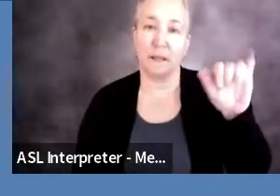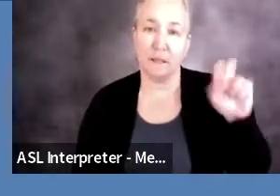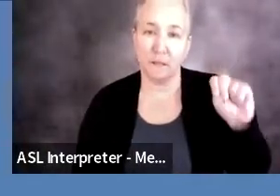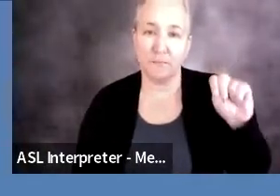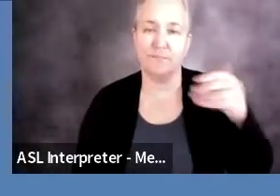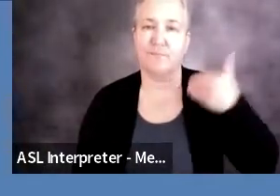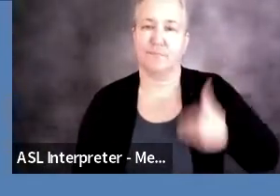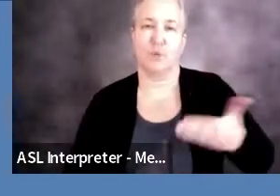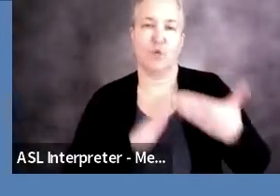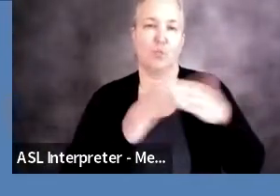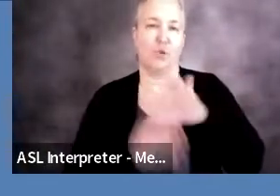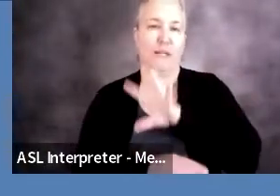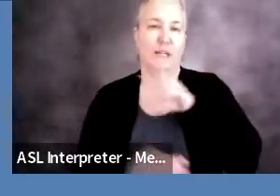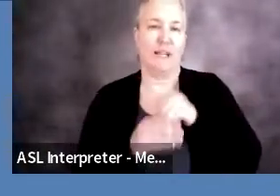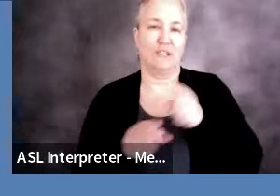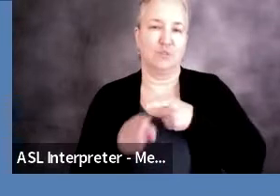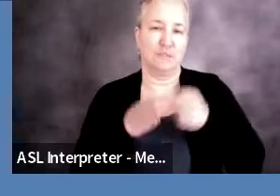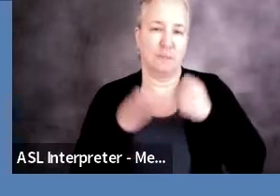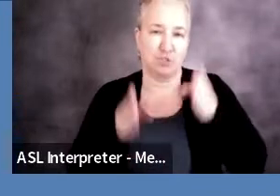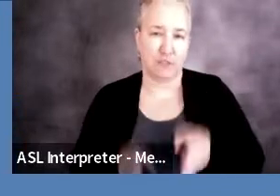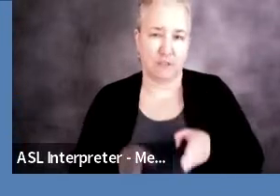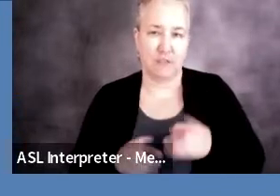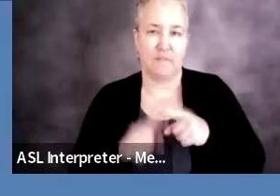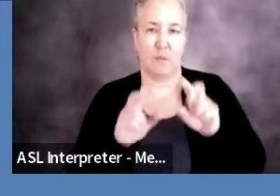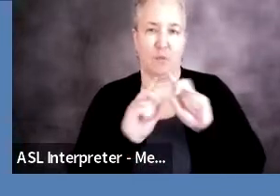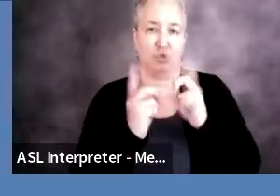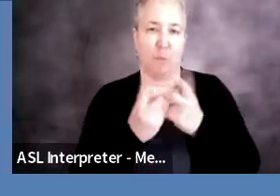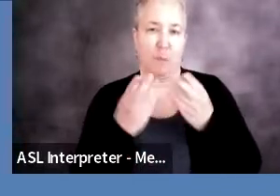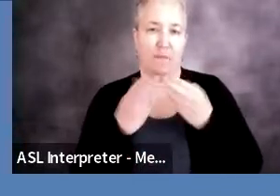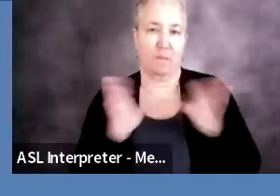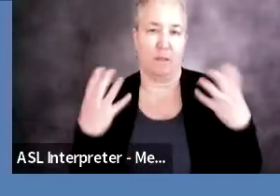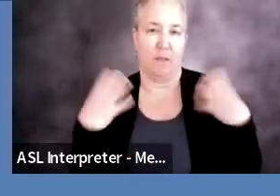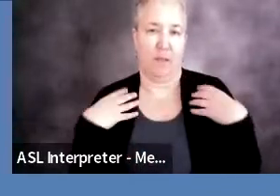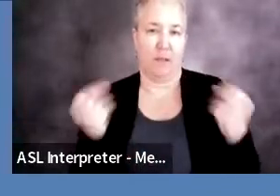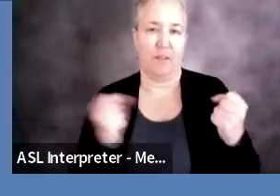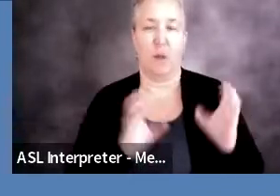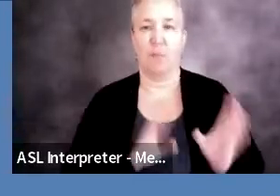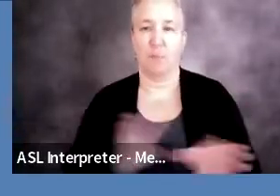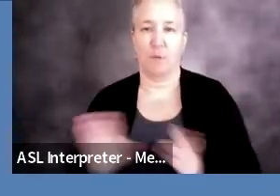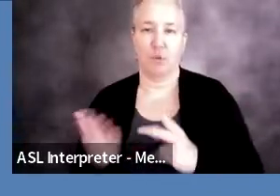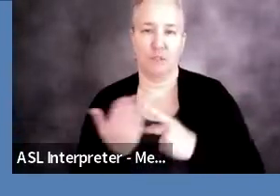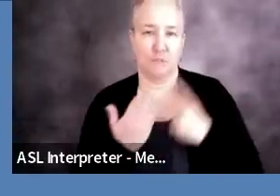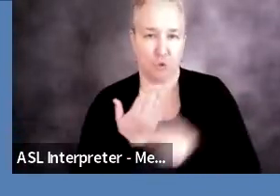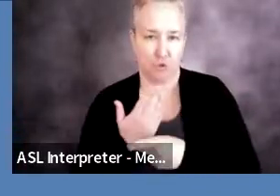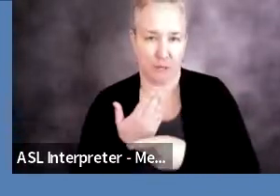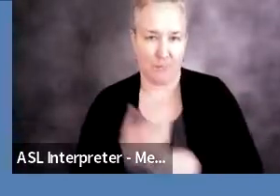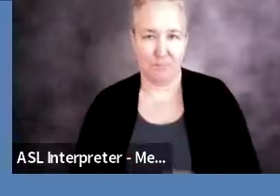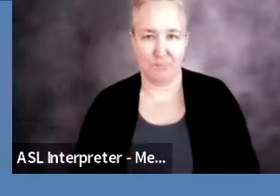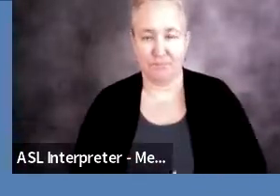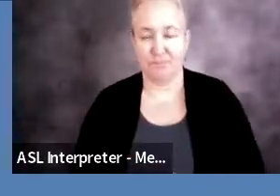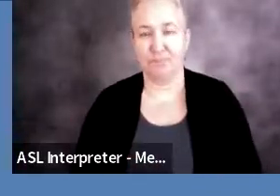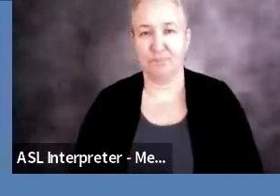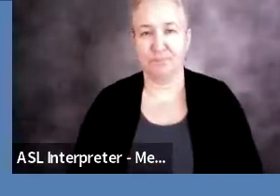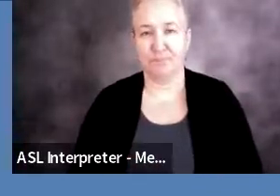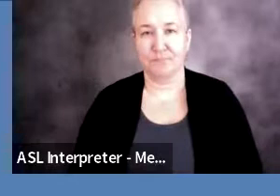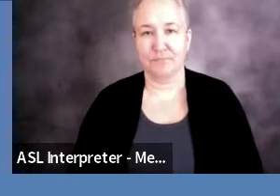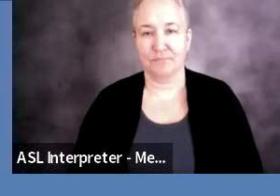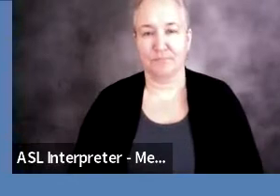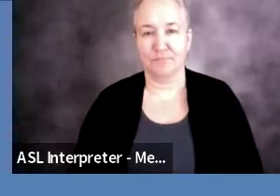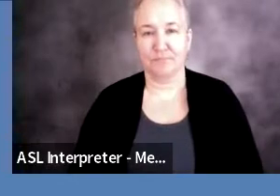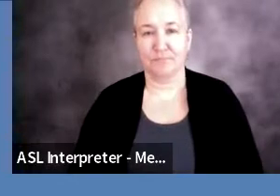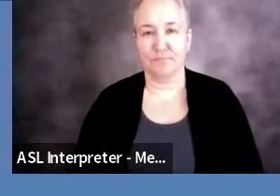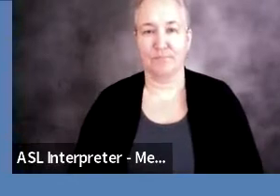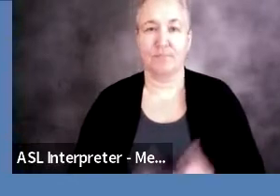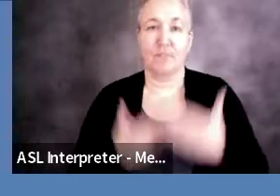engagement specialist from the Department of Public Health Preparedness Program. Thank you for